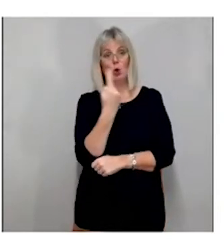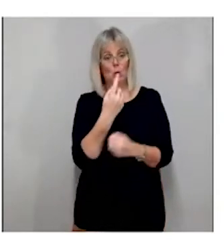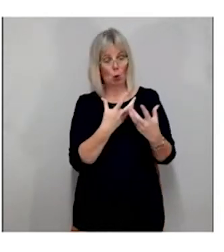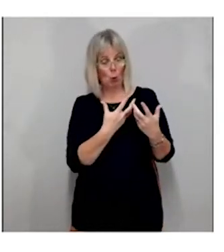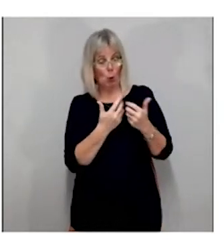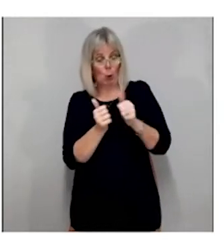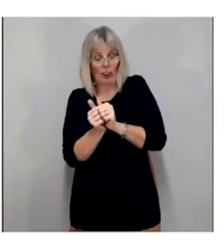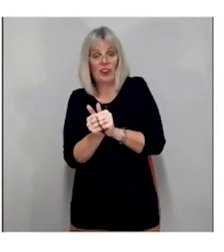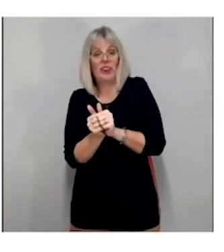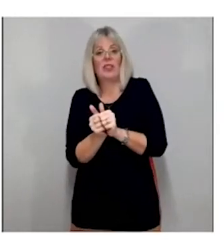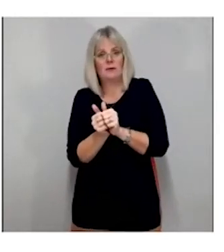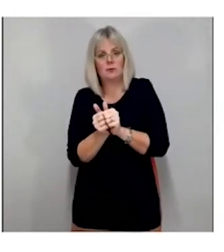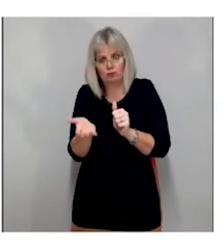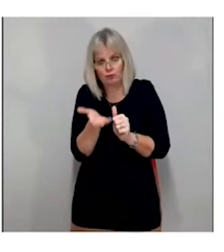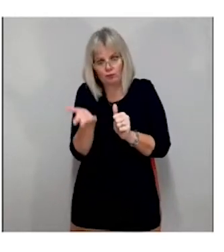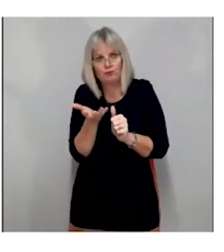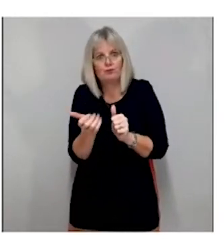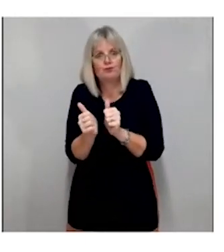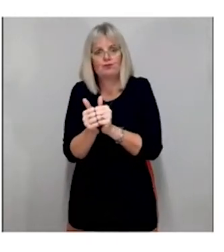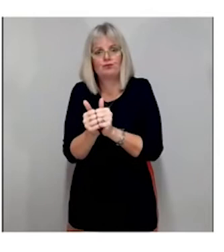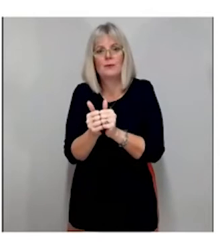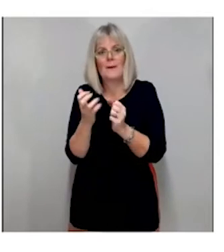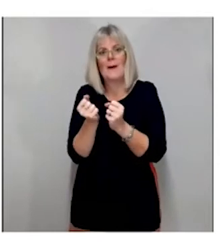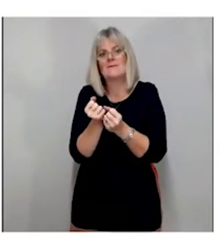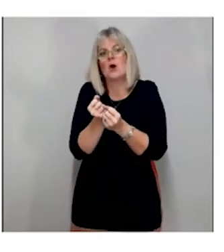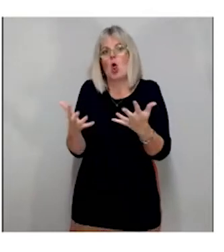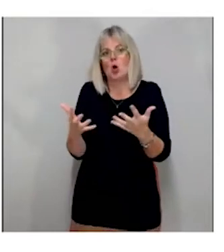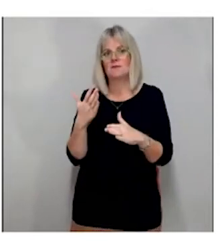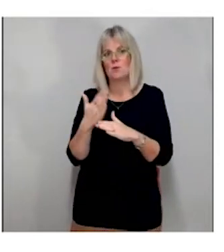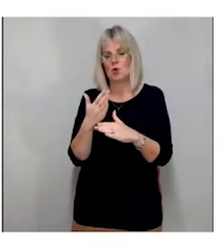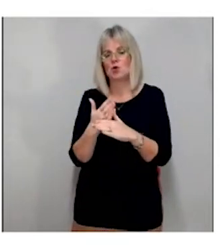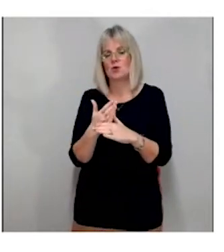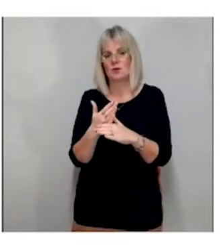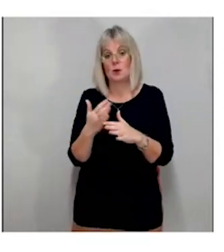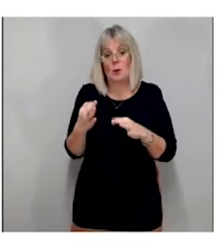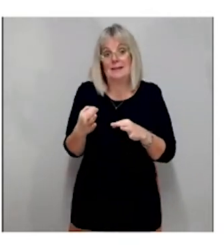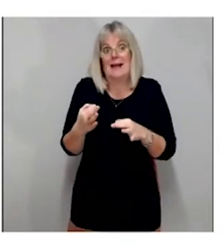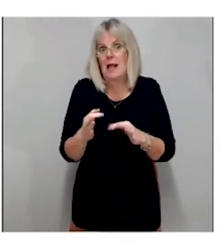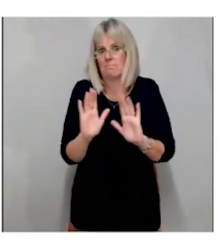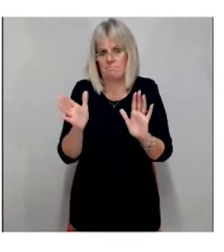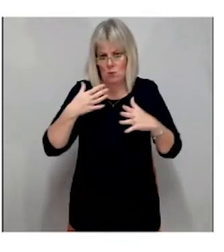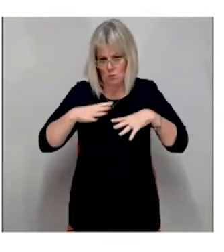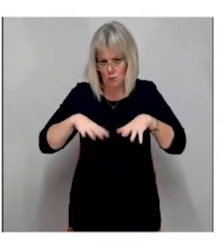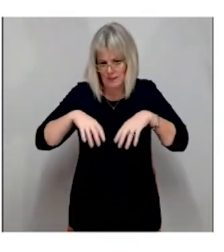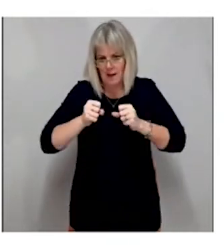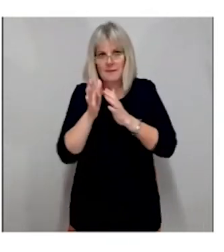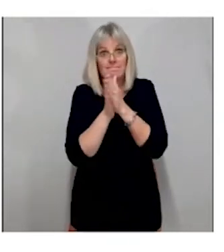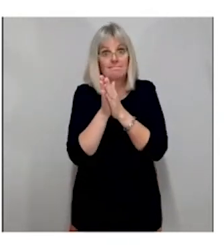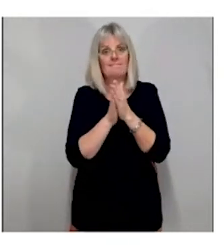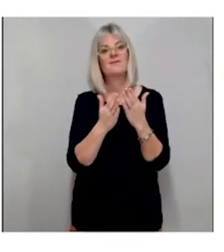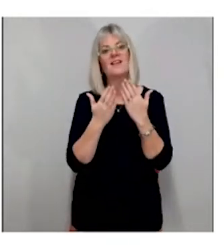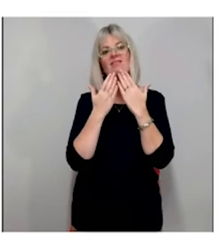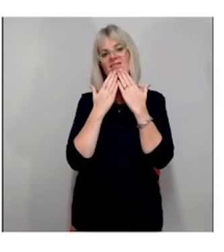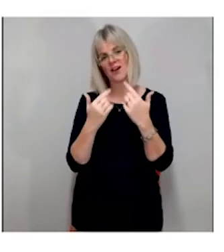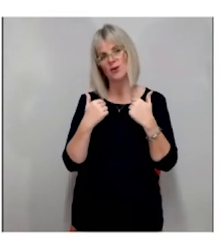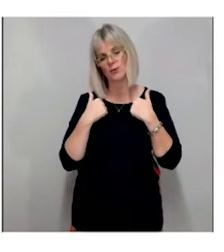of work to do. So without further ado, let's go ahead and get started. Thanks for having me, and have a great week,